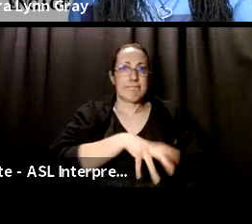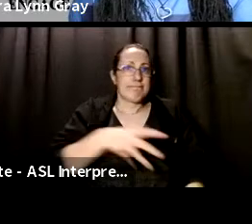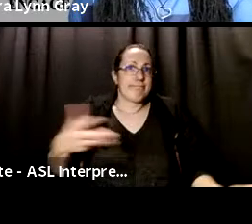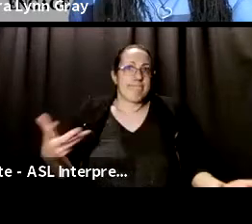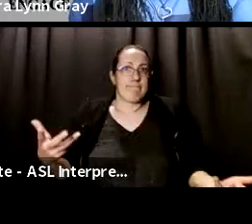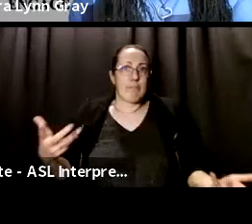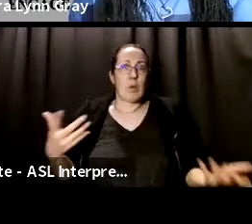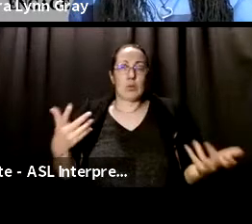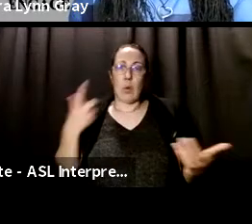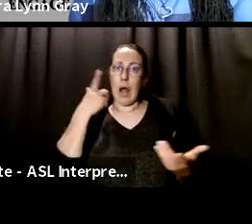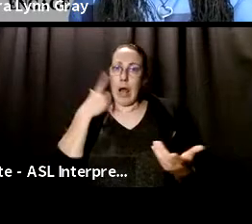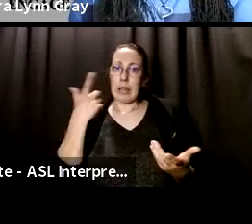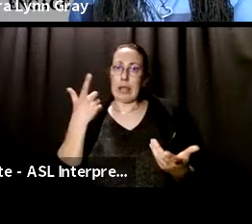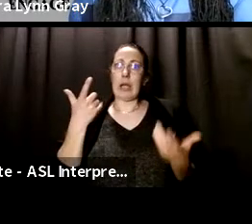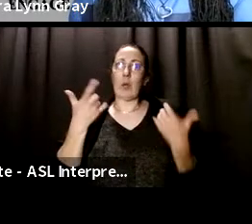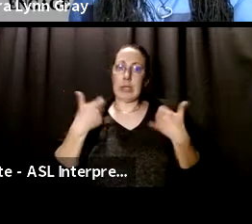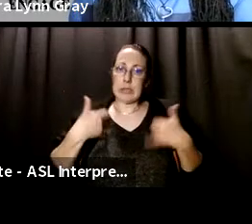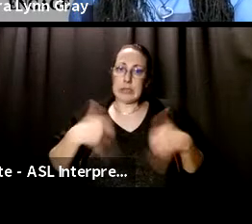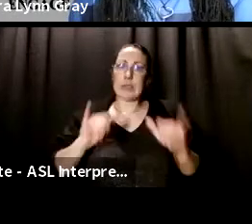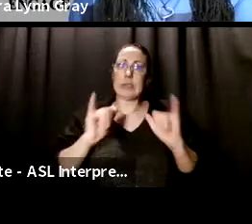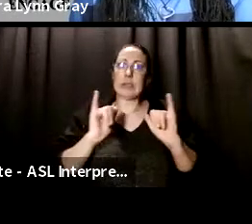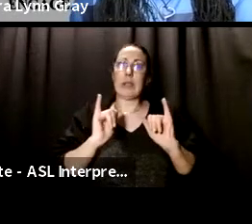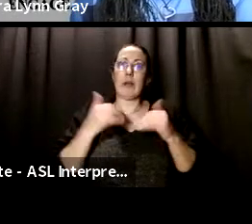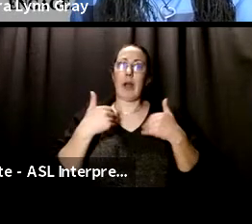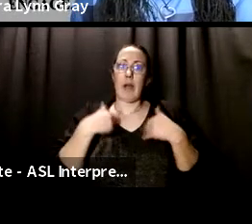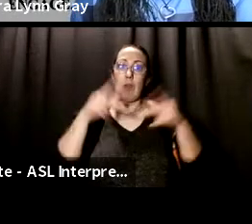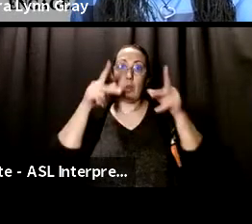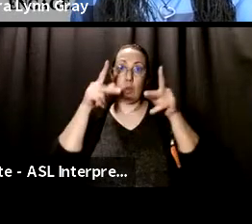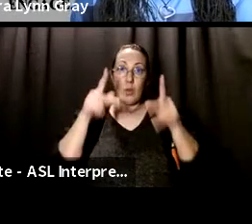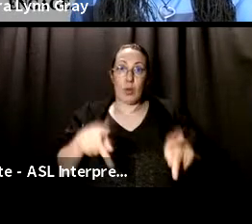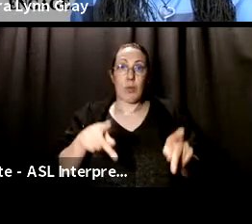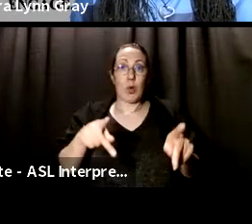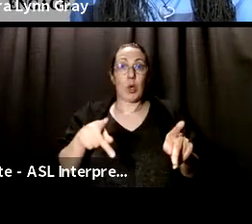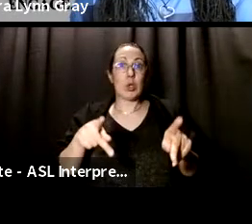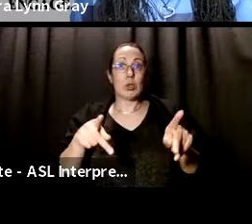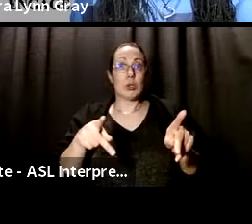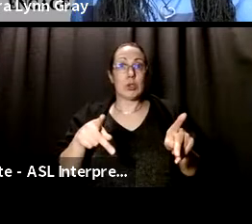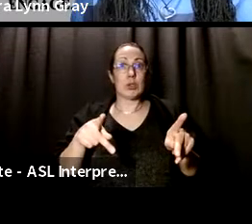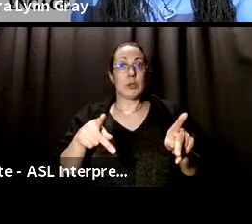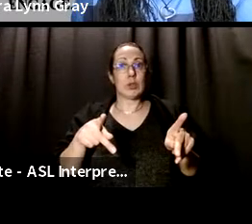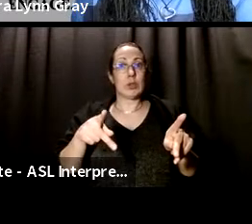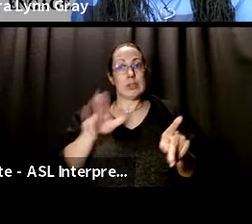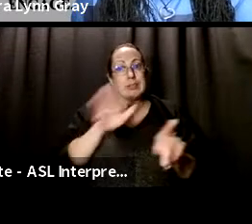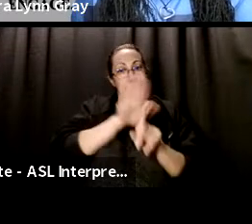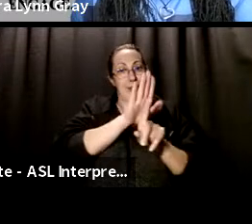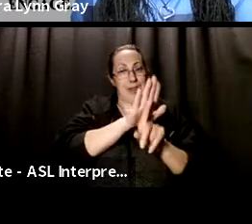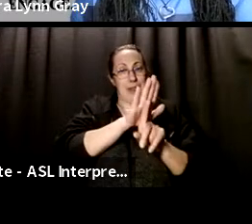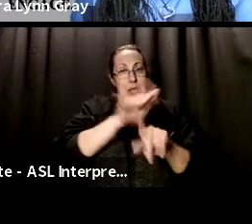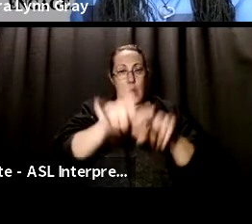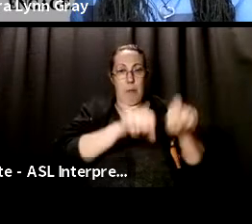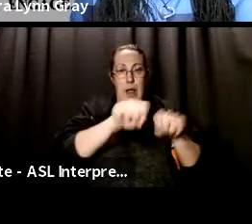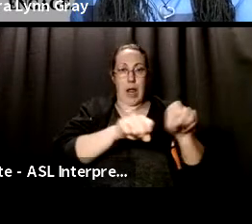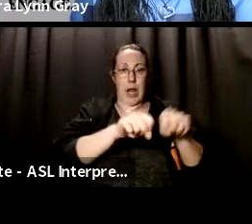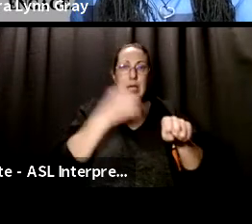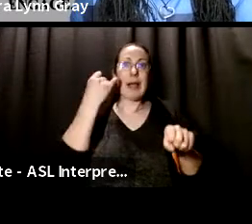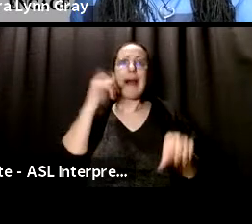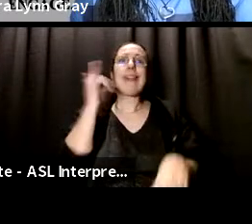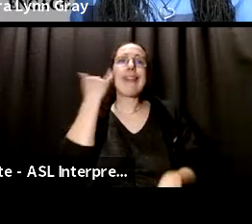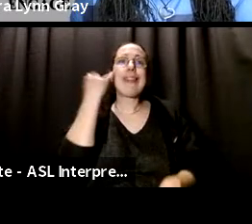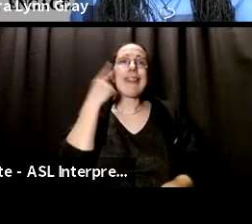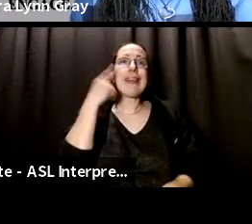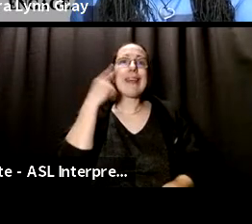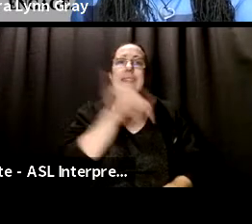makes the quote unquote provider of the bikes responsible if they end up in the canal. I think we treat them like shopping